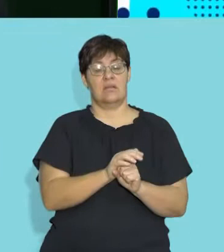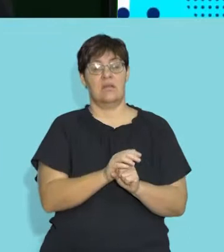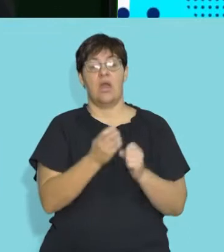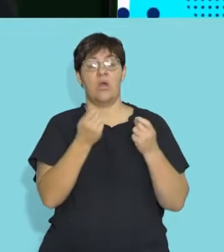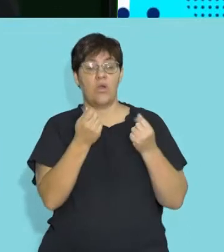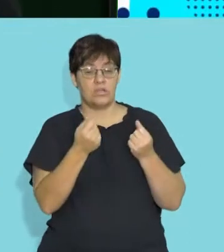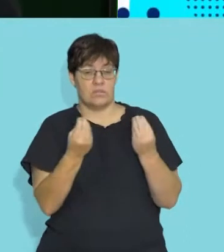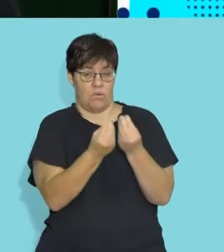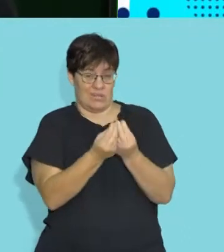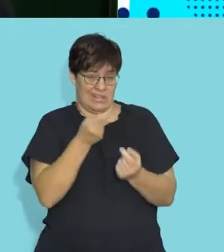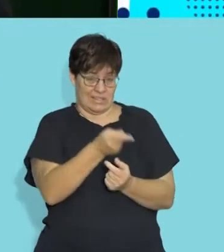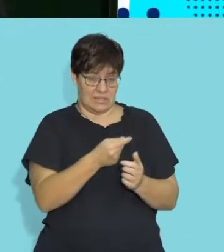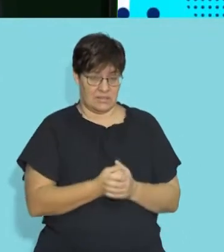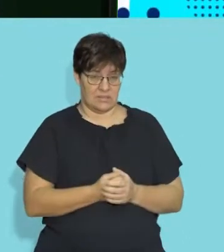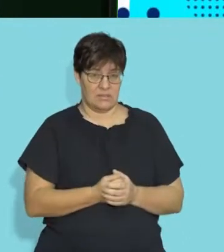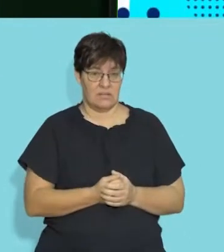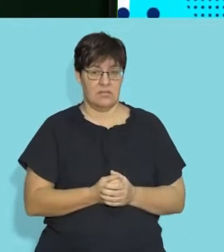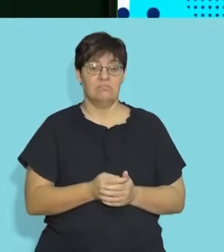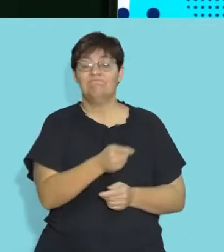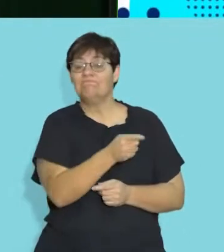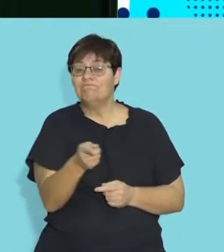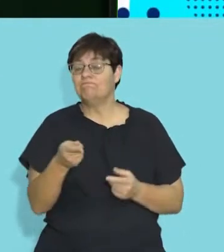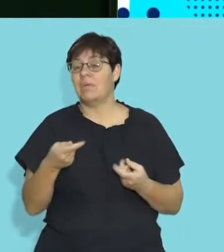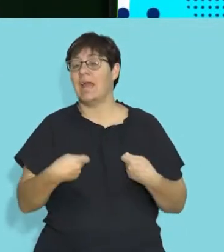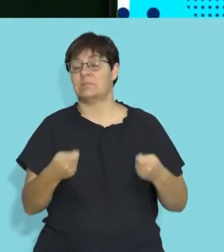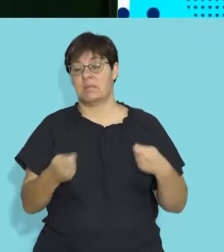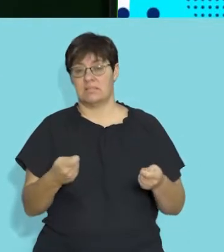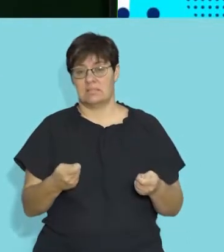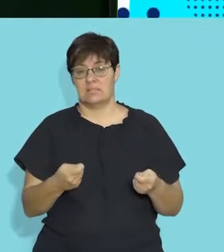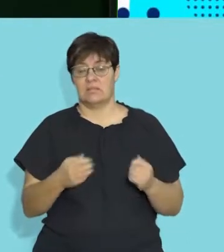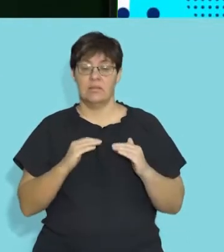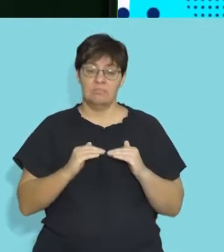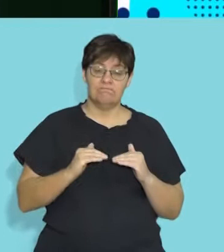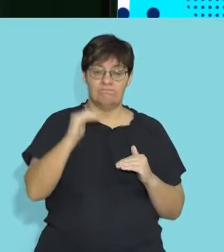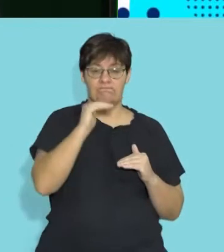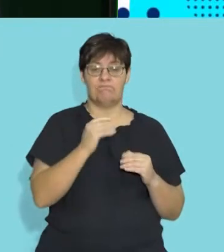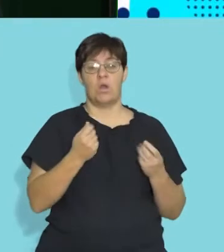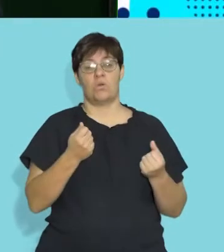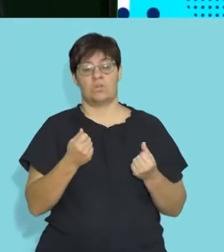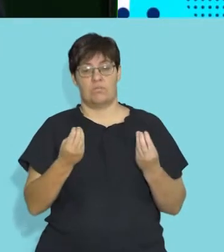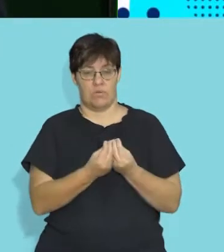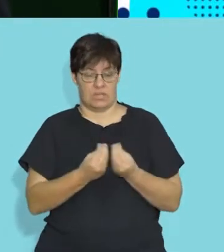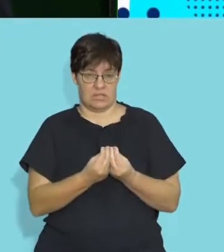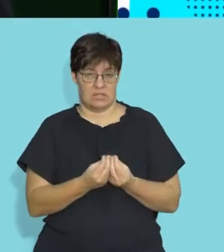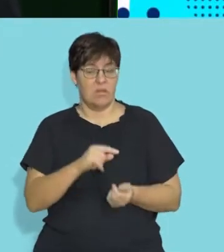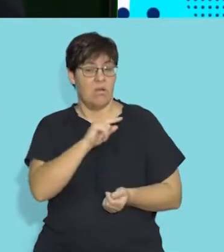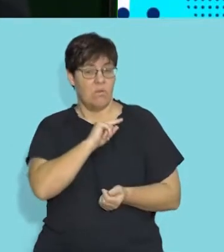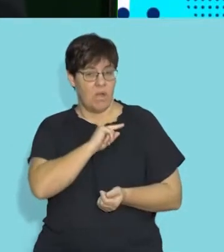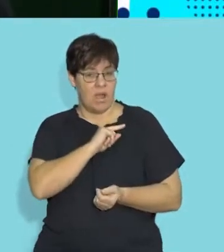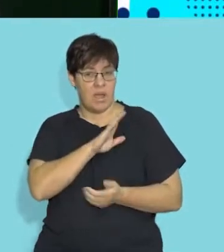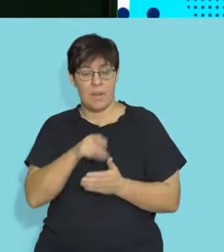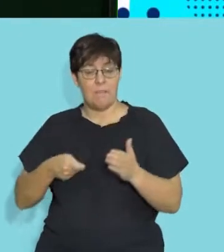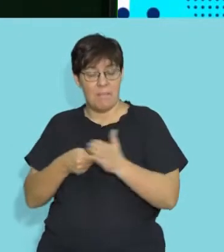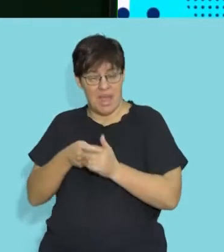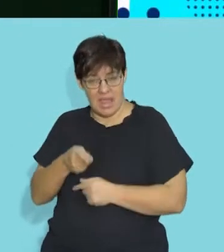cost of my product. Remember, those expenses that will increase the cost of my product, because obviously where